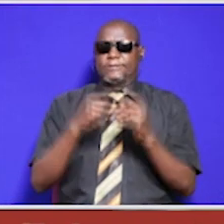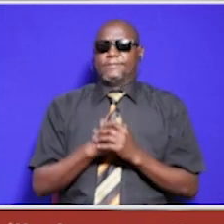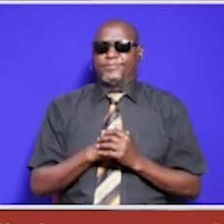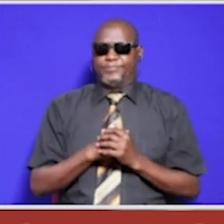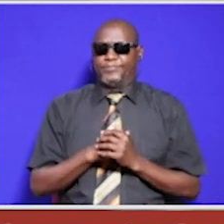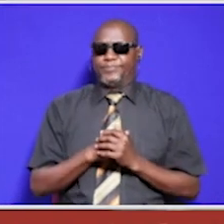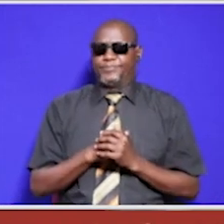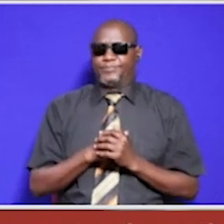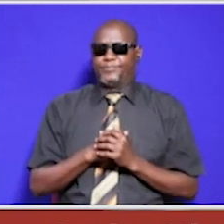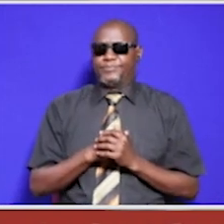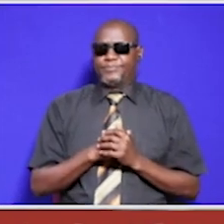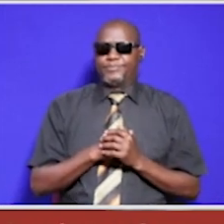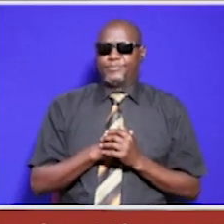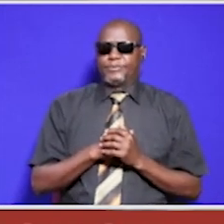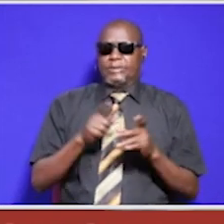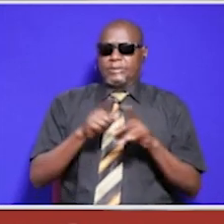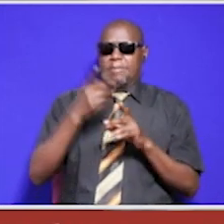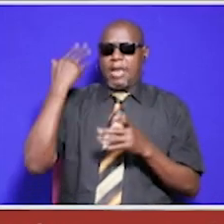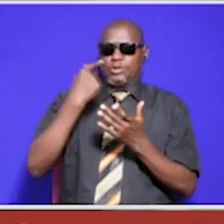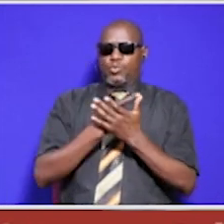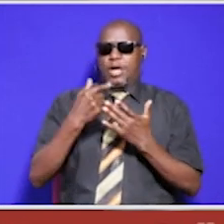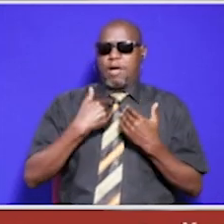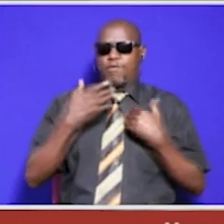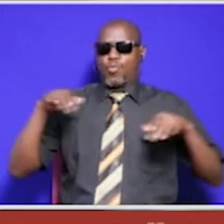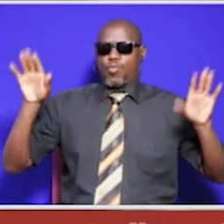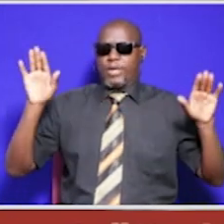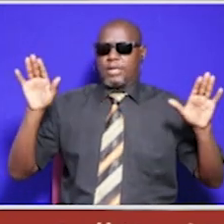the Wings to Fly, which had only 15